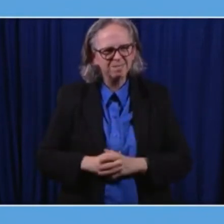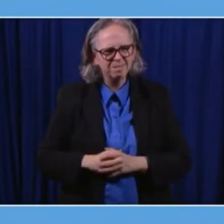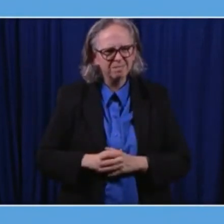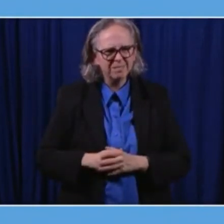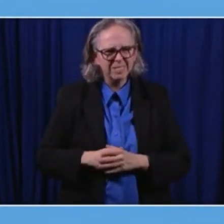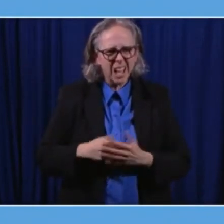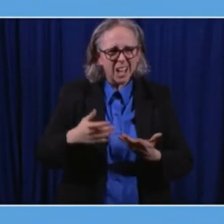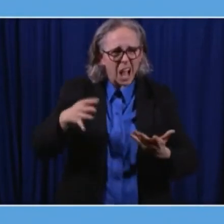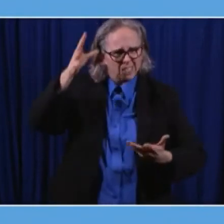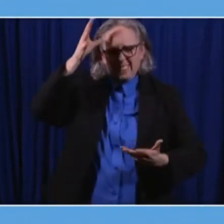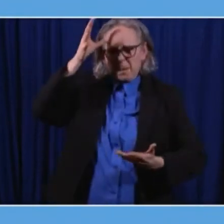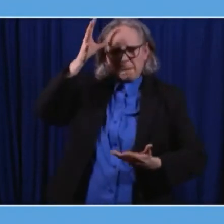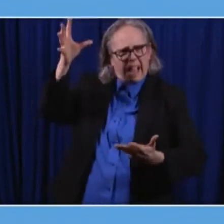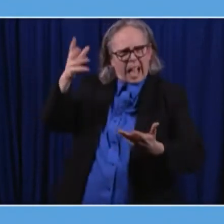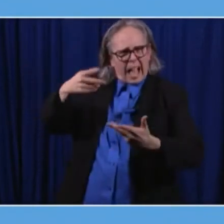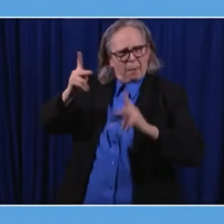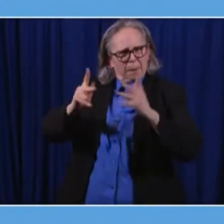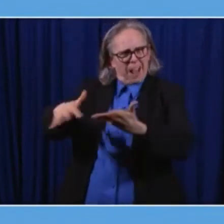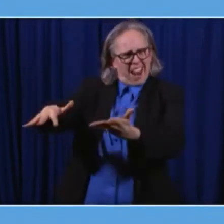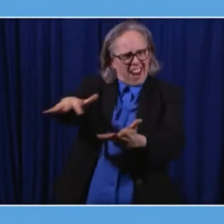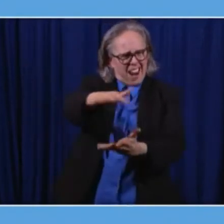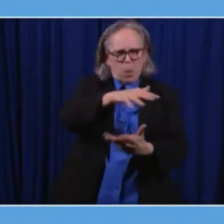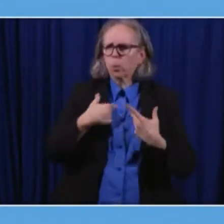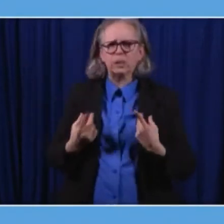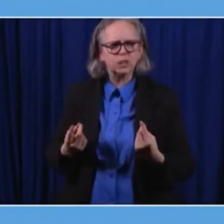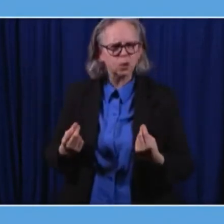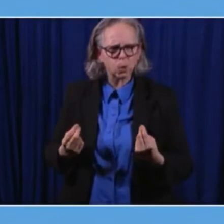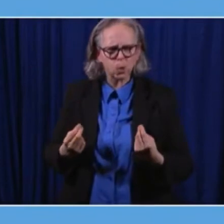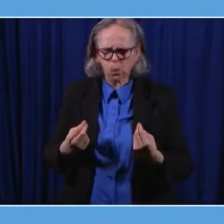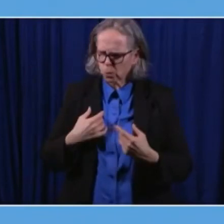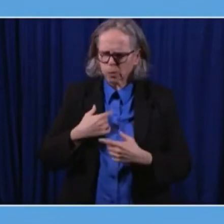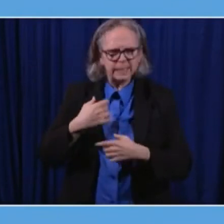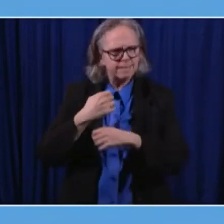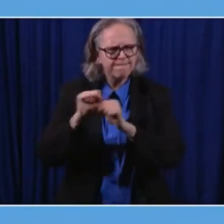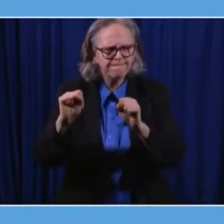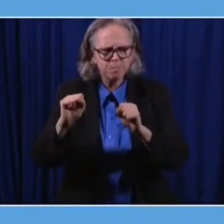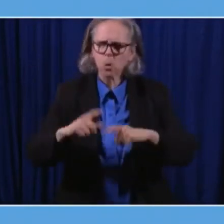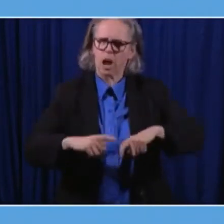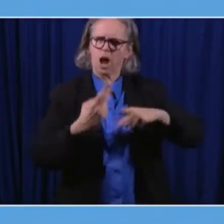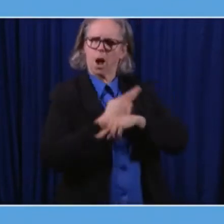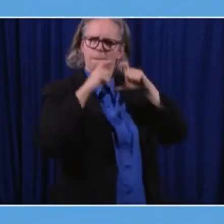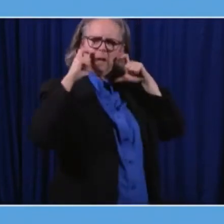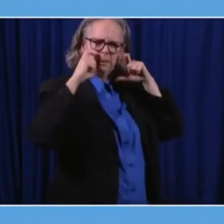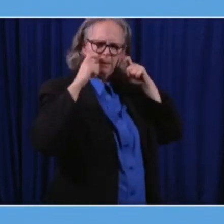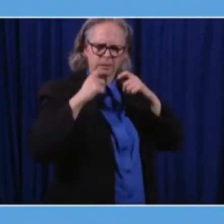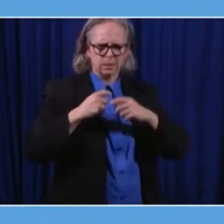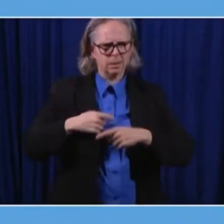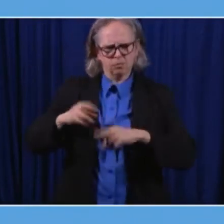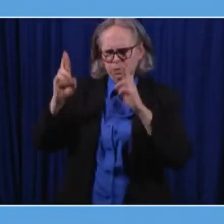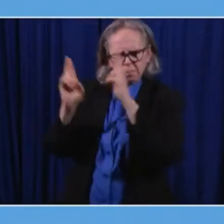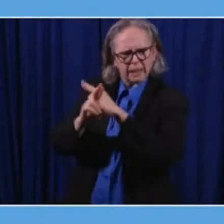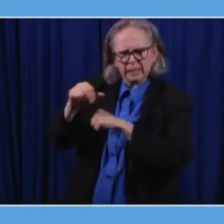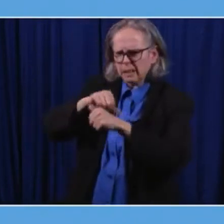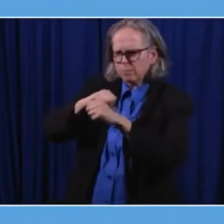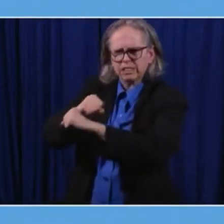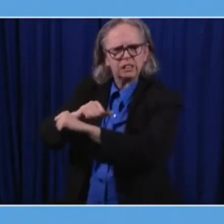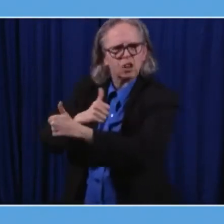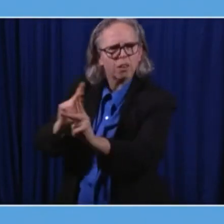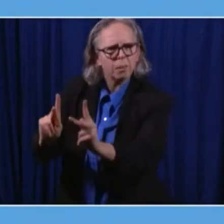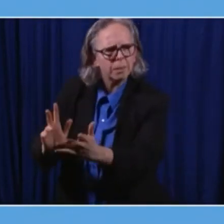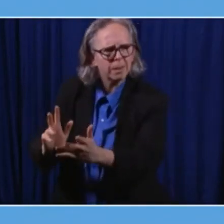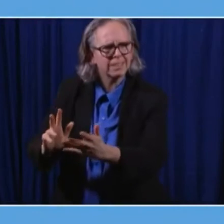Buckeyes, is stay safe, wear a mask, try to put the other people first. And, but check out my Christmas